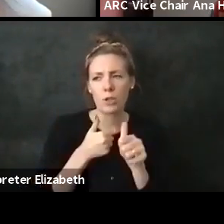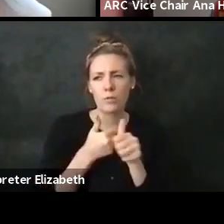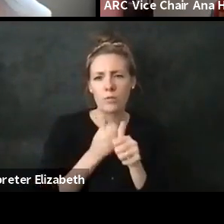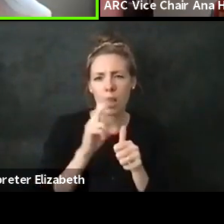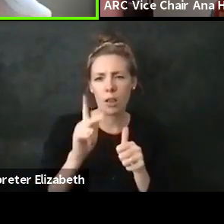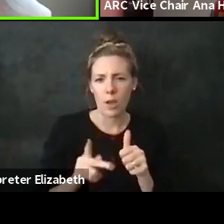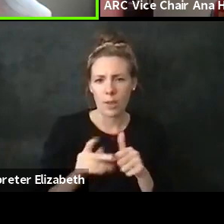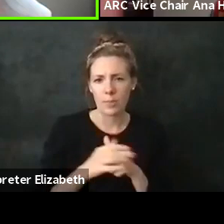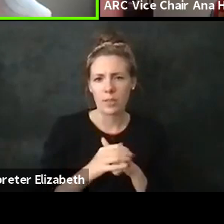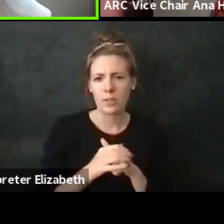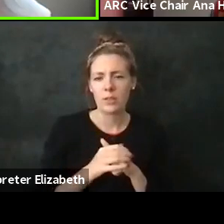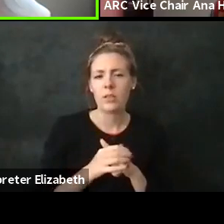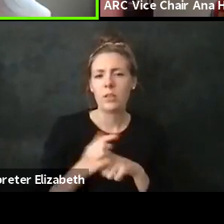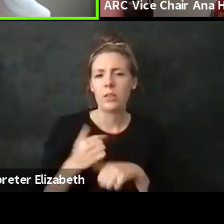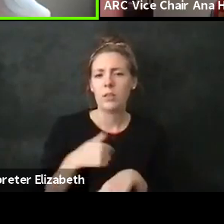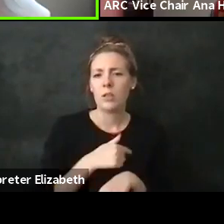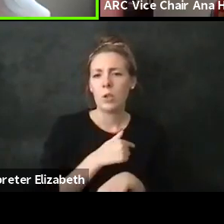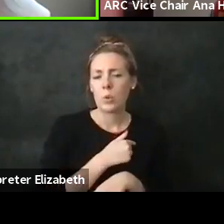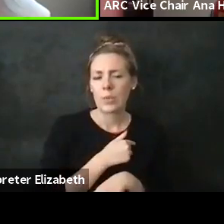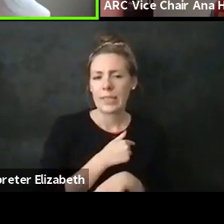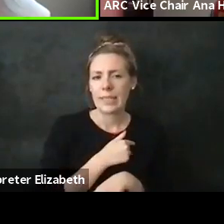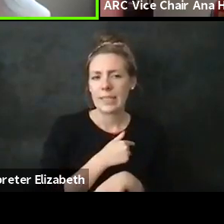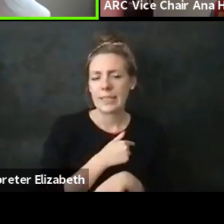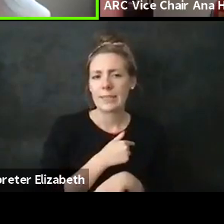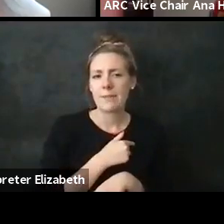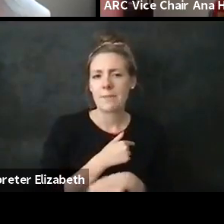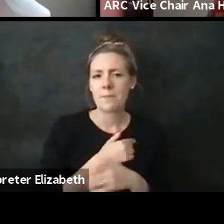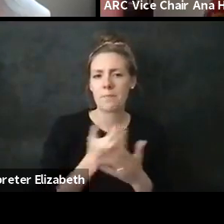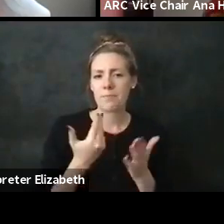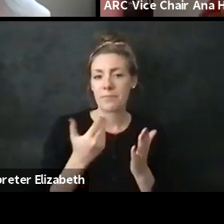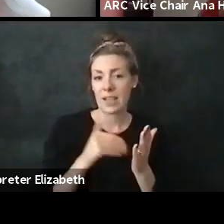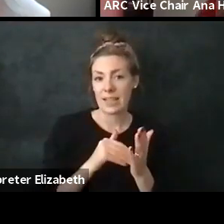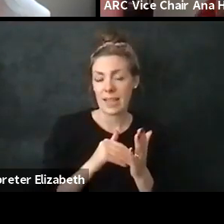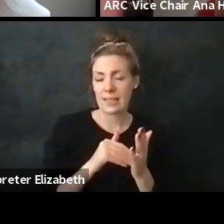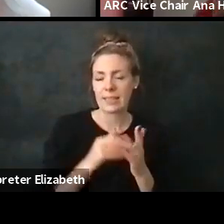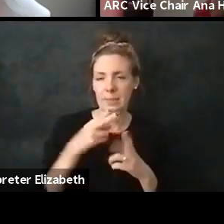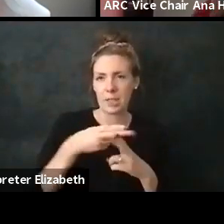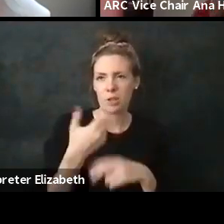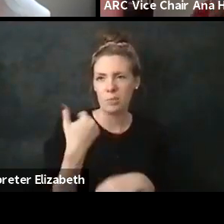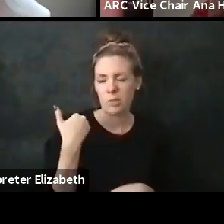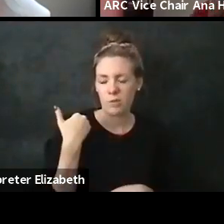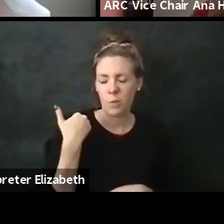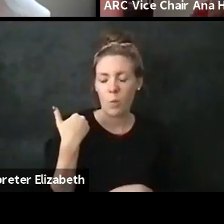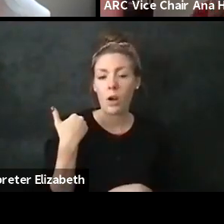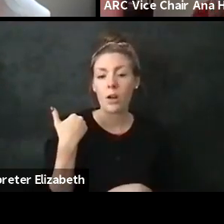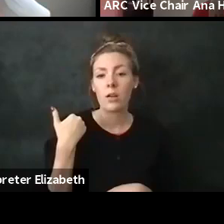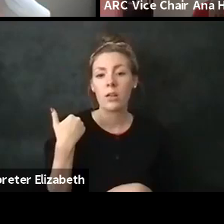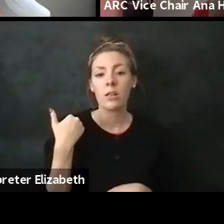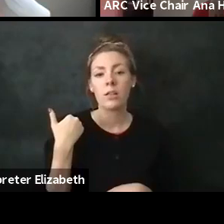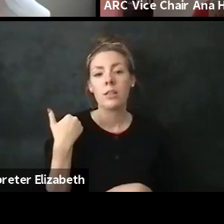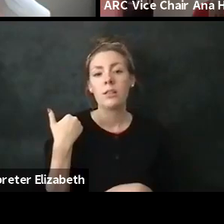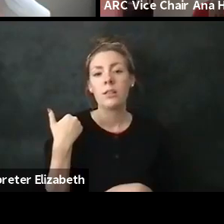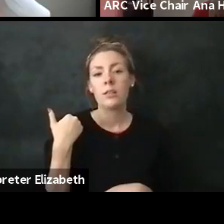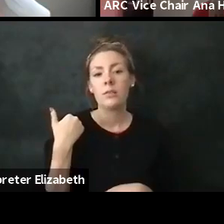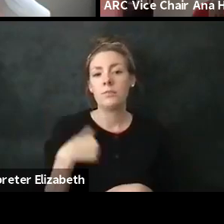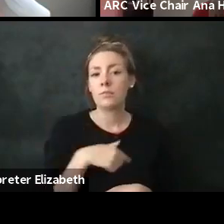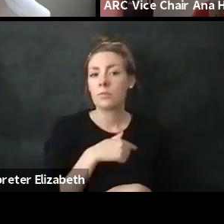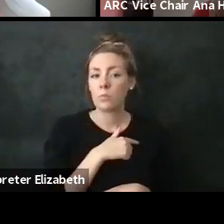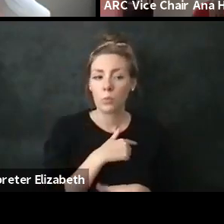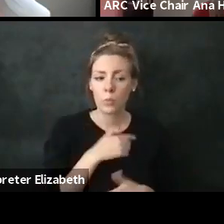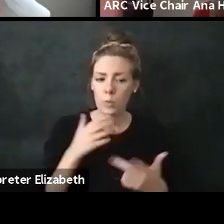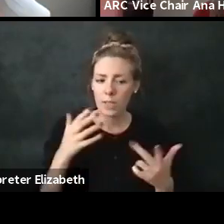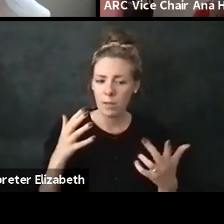public. We you know, from, again, as I stated before, from our very first meeting, we did